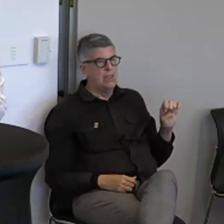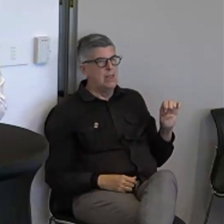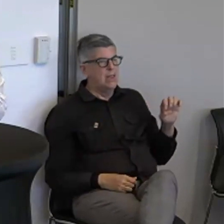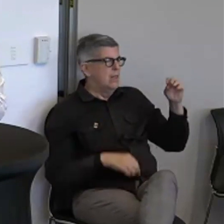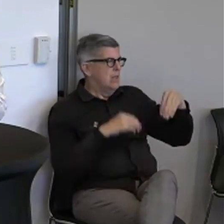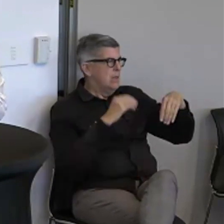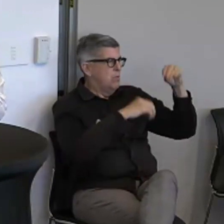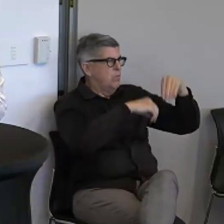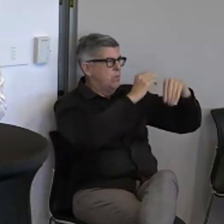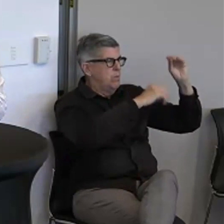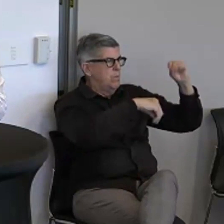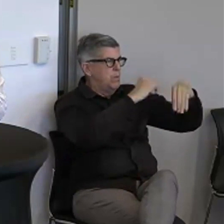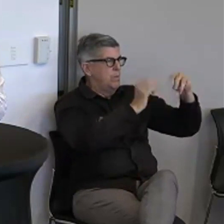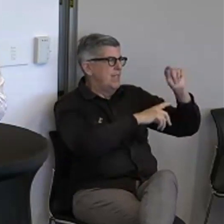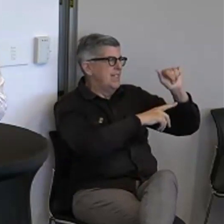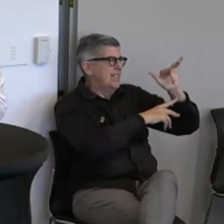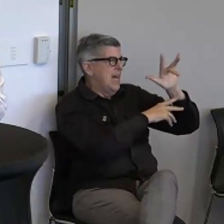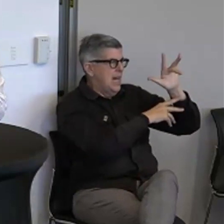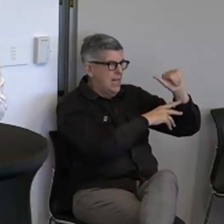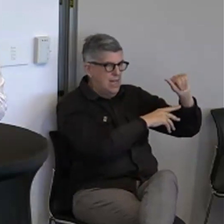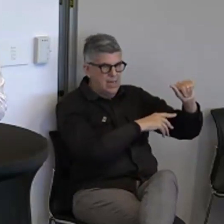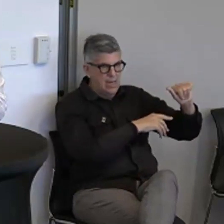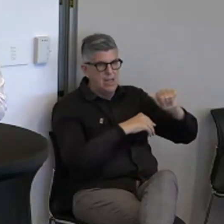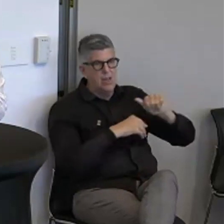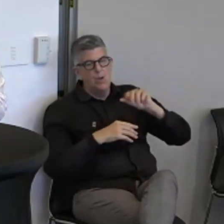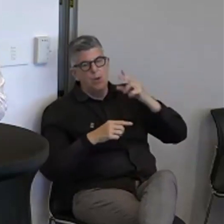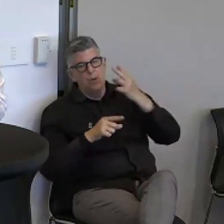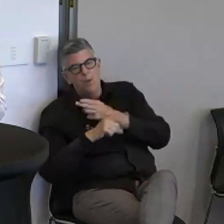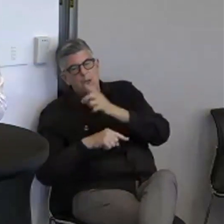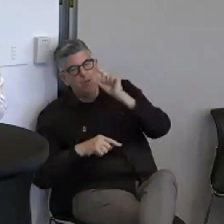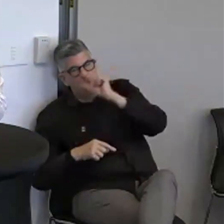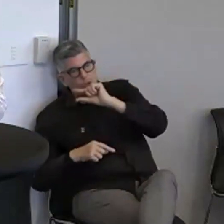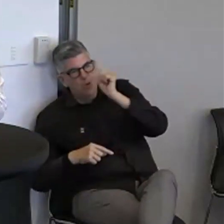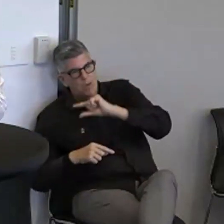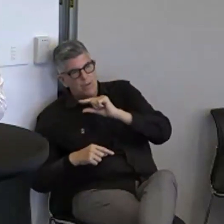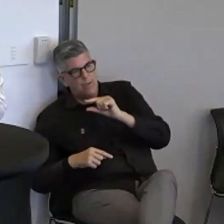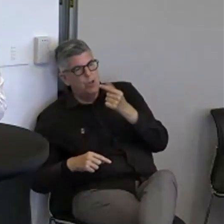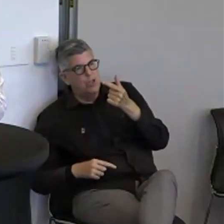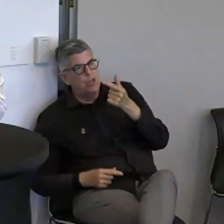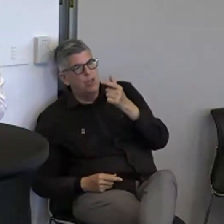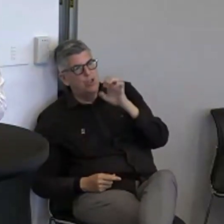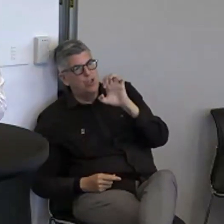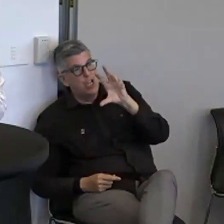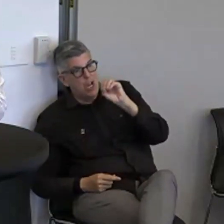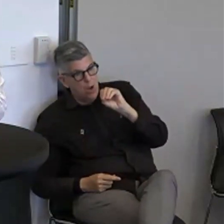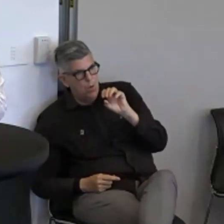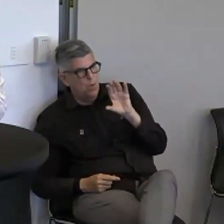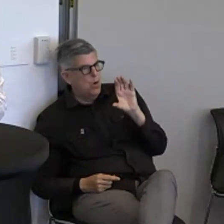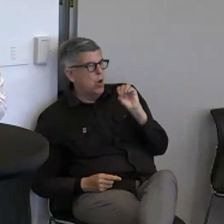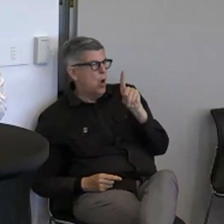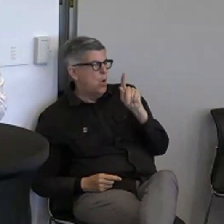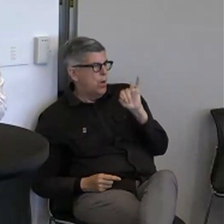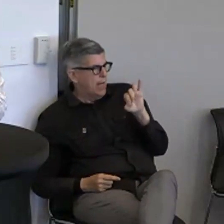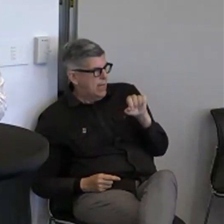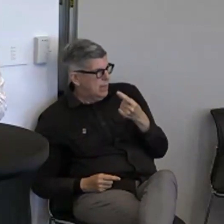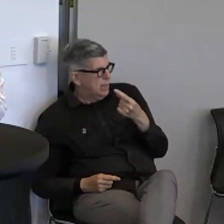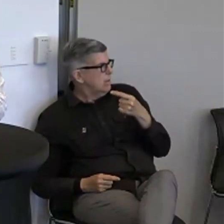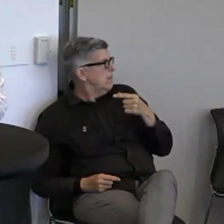repository and data set. We use Google for what's called geocoding. So